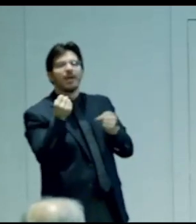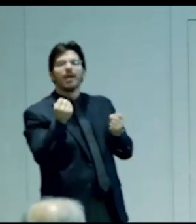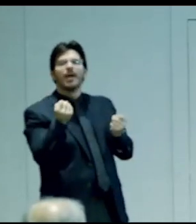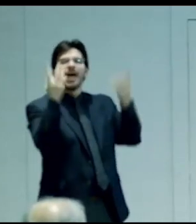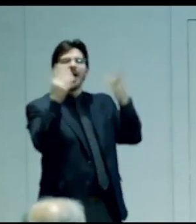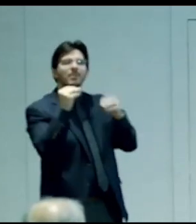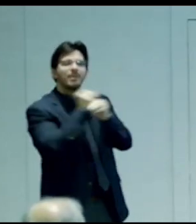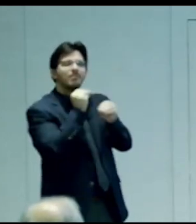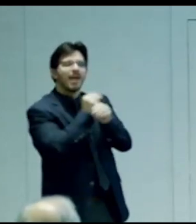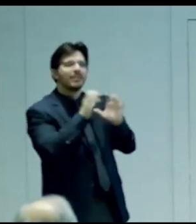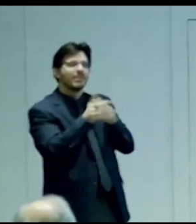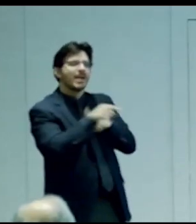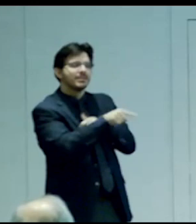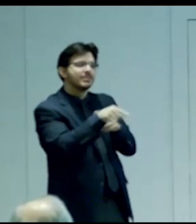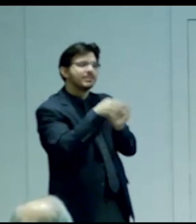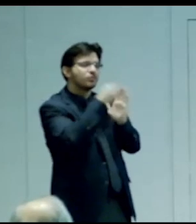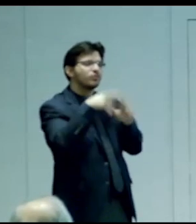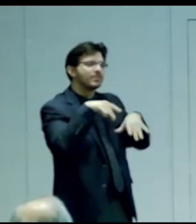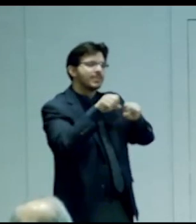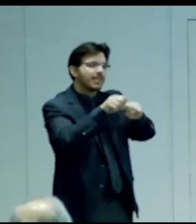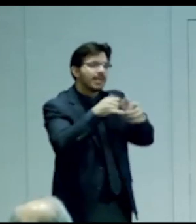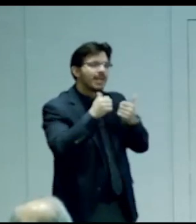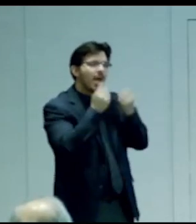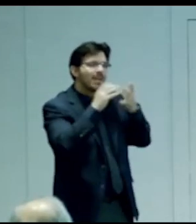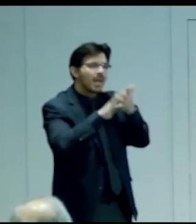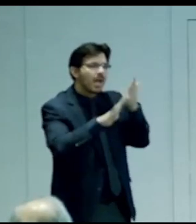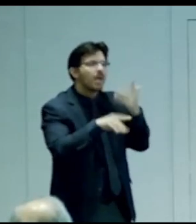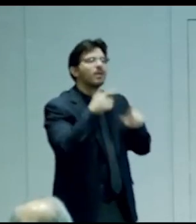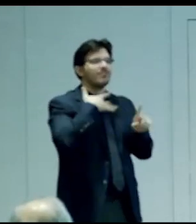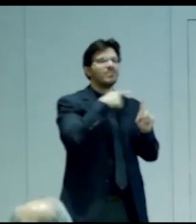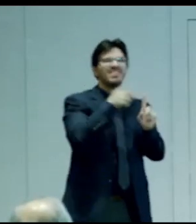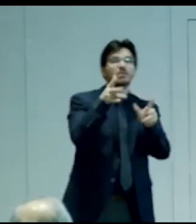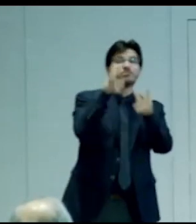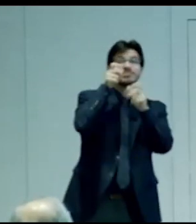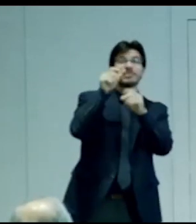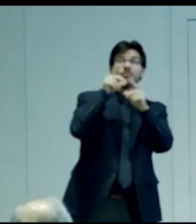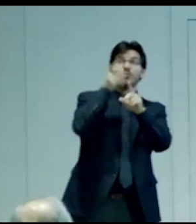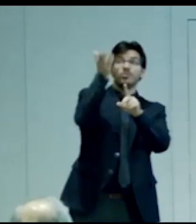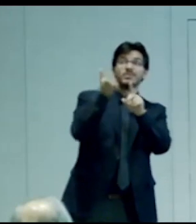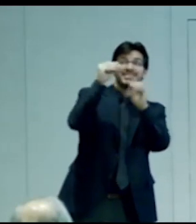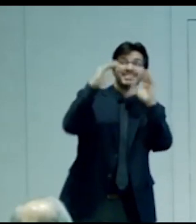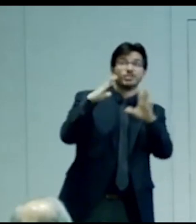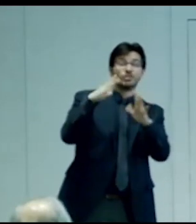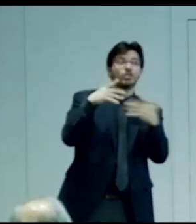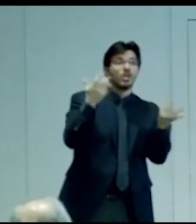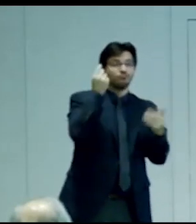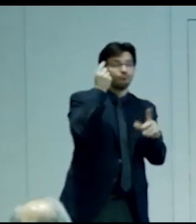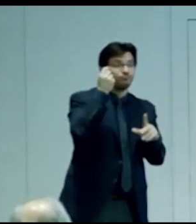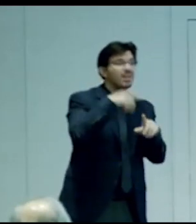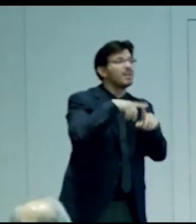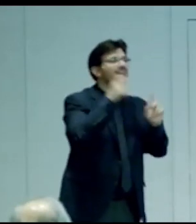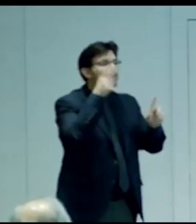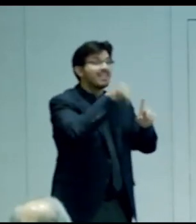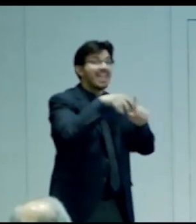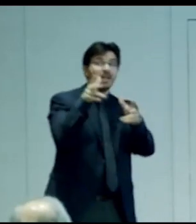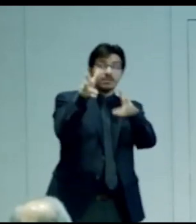they had or things of that sort. But that, at least, I need to admit that those are not teacher measures directly. And